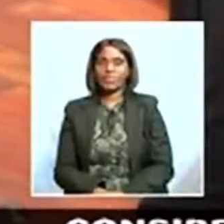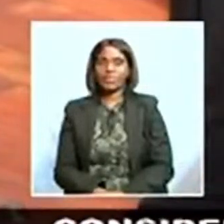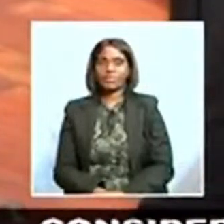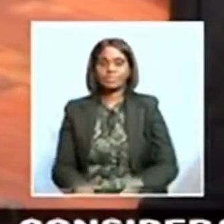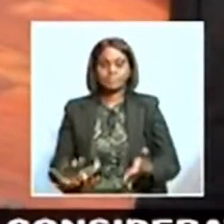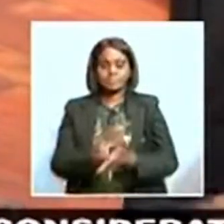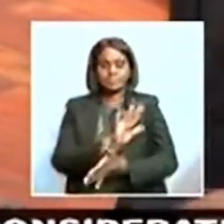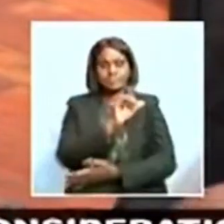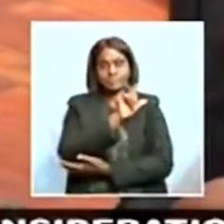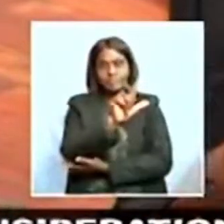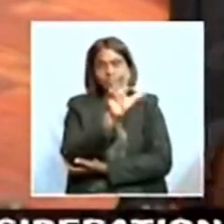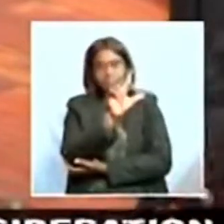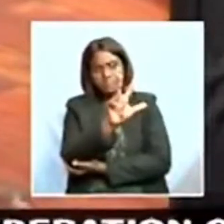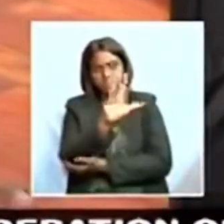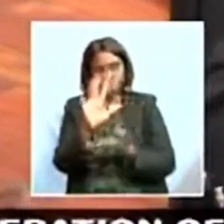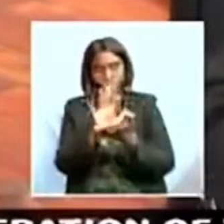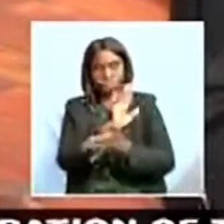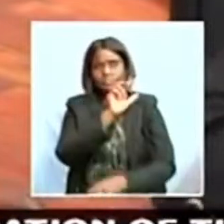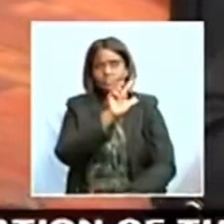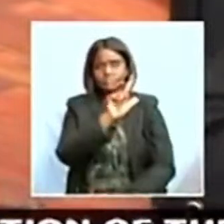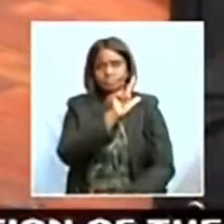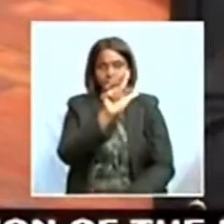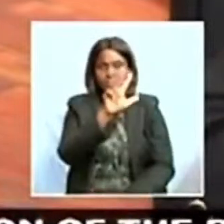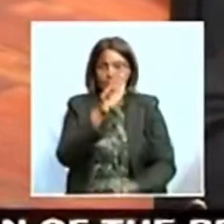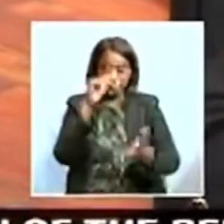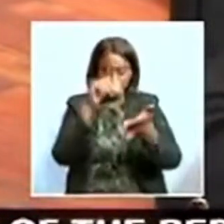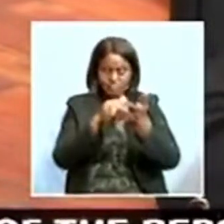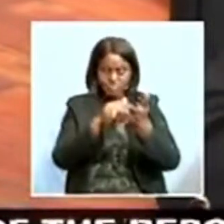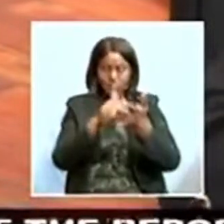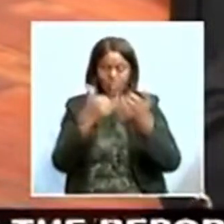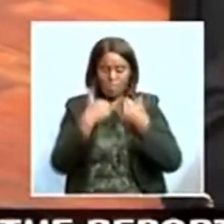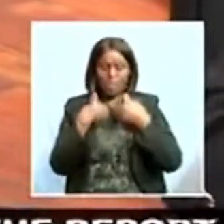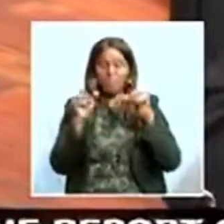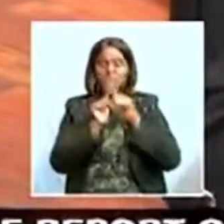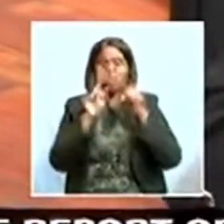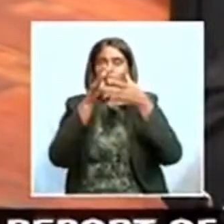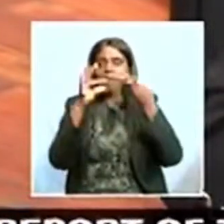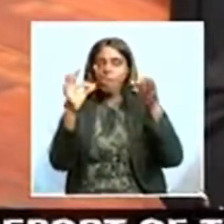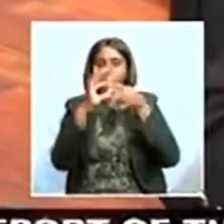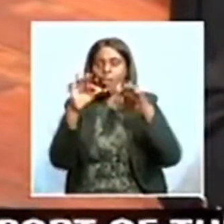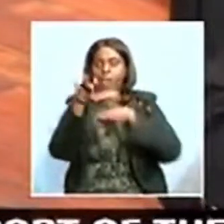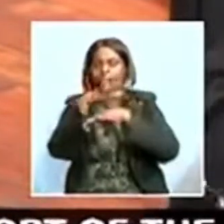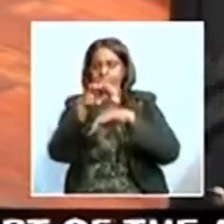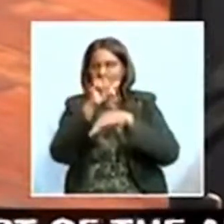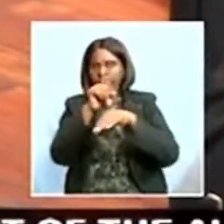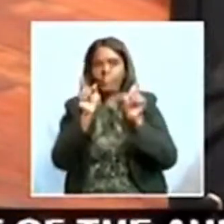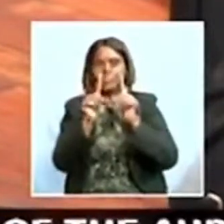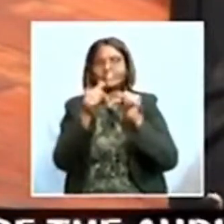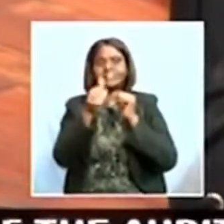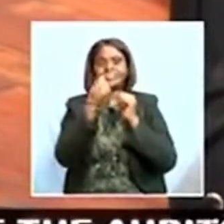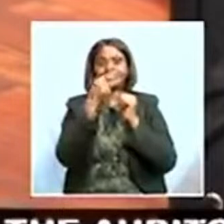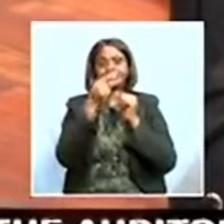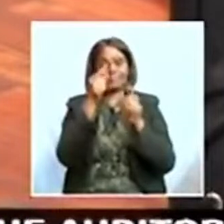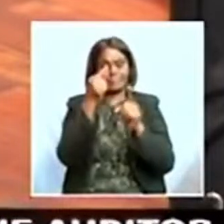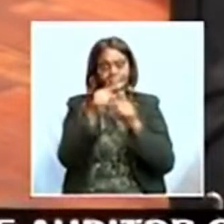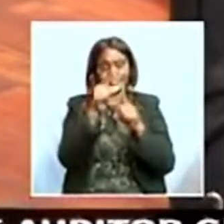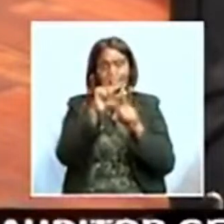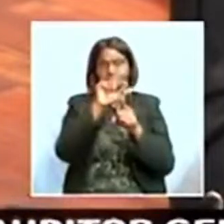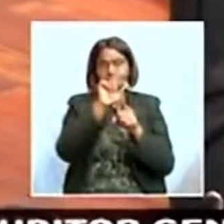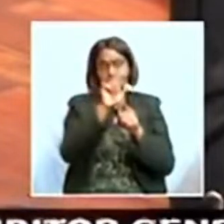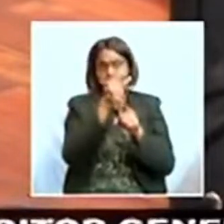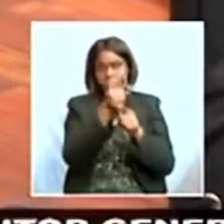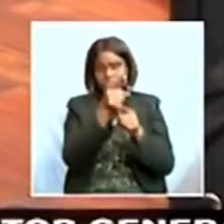Page 23. Page 23. Again, that's the sentence above there where it says further December 2023.